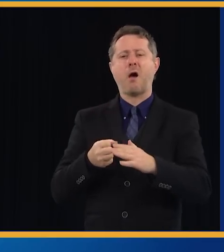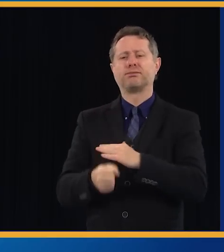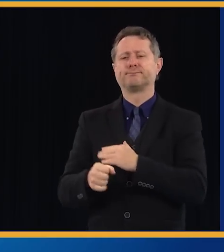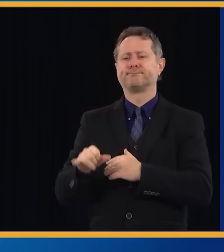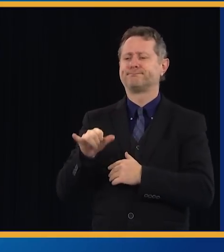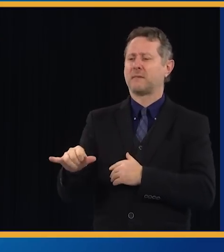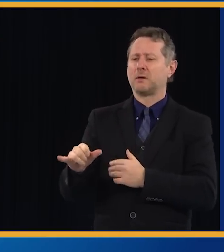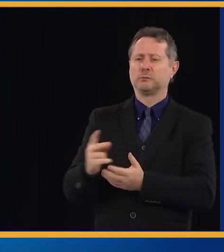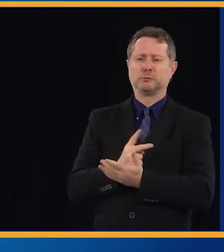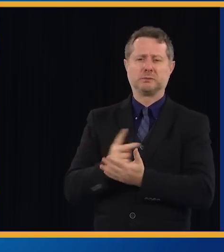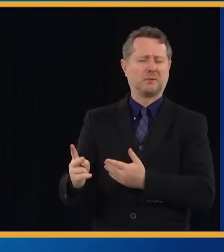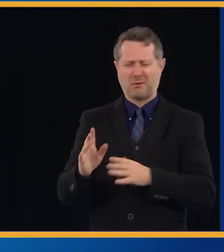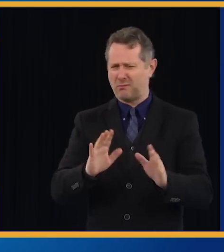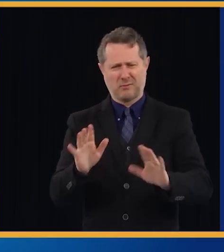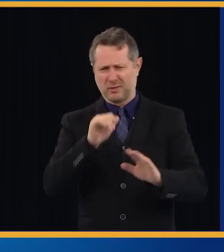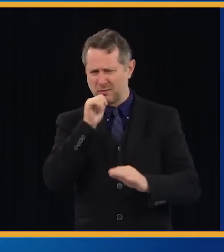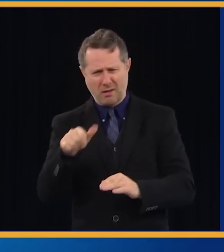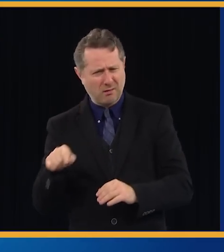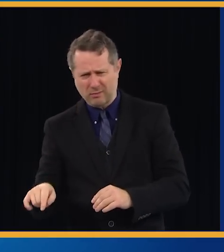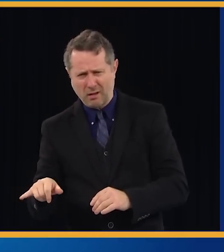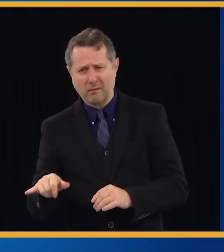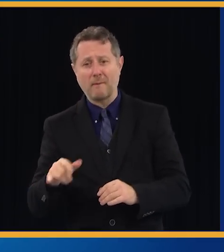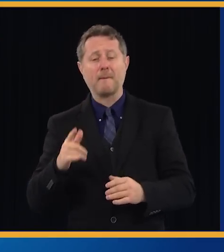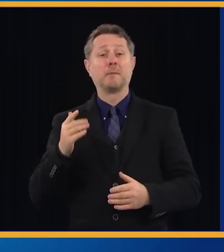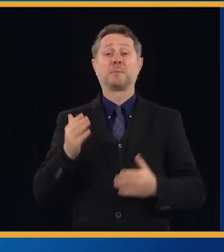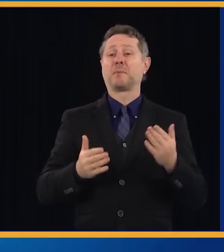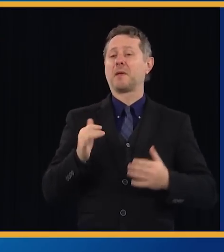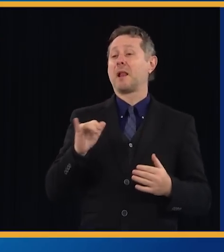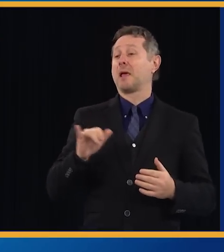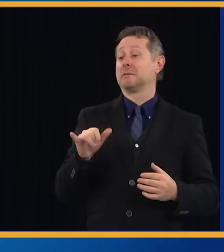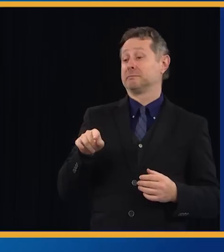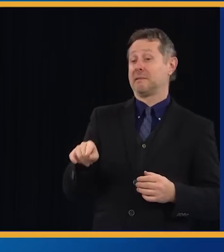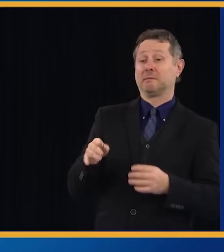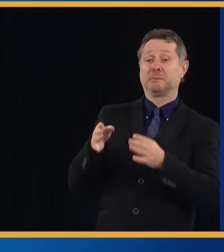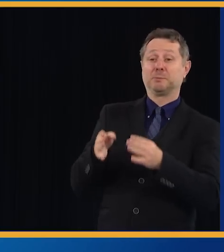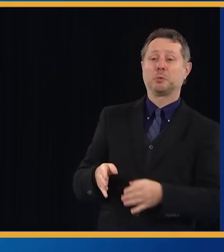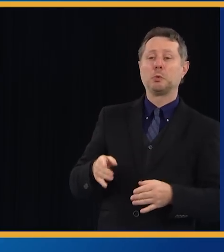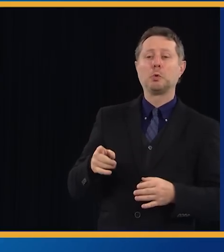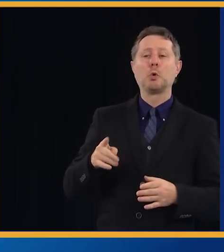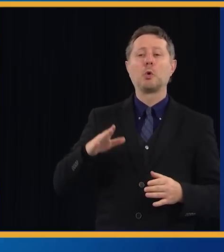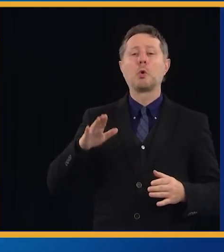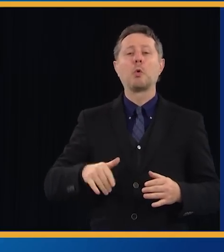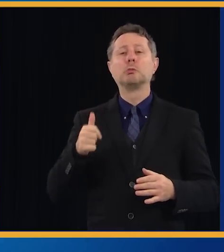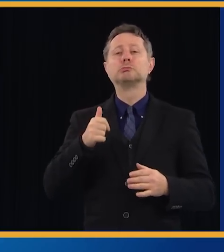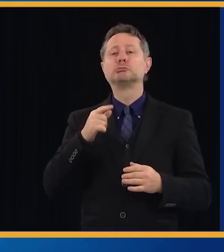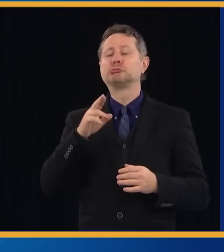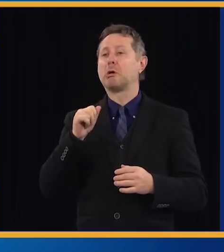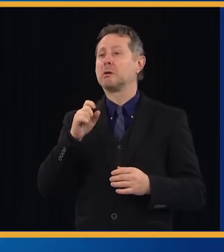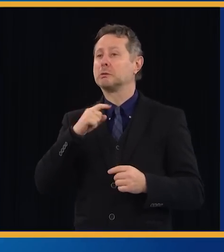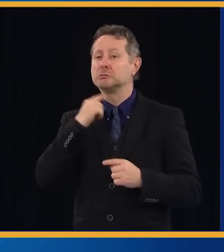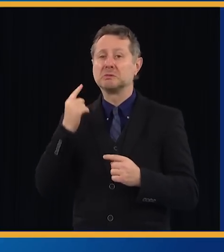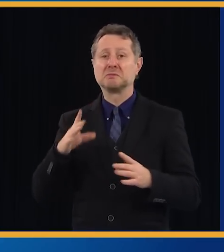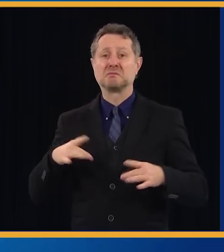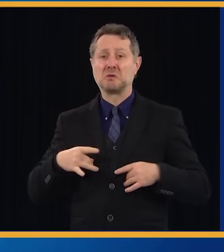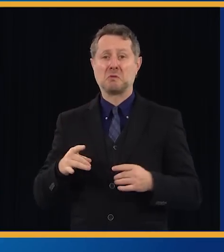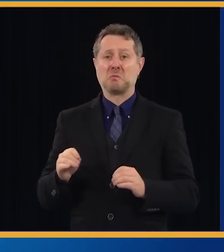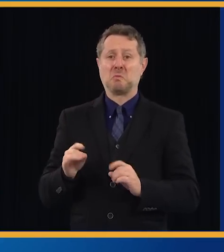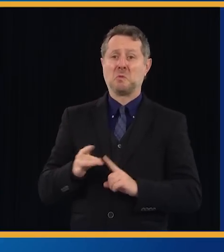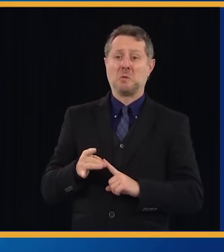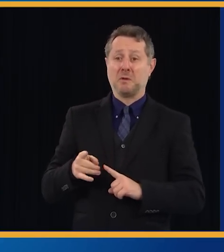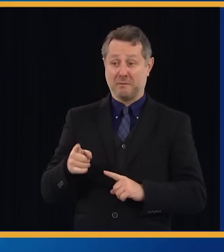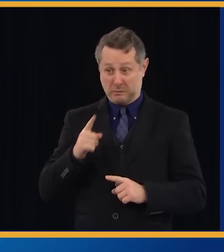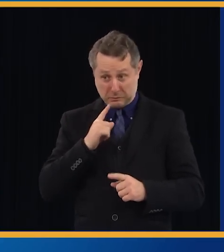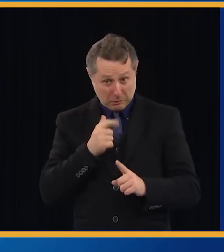could argue probably had a lower rate of infection because they wouldn't come out of the house. These are people who were